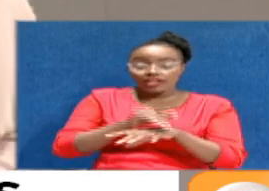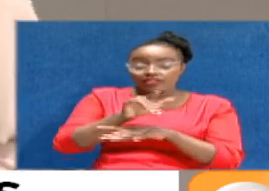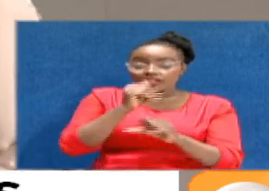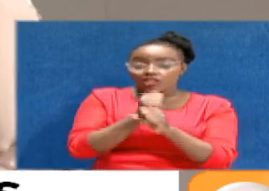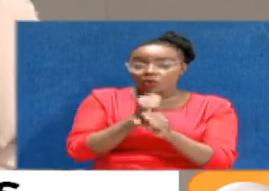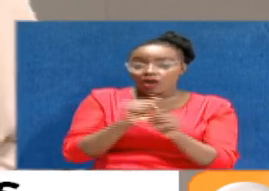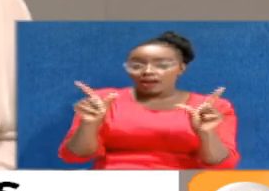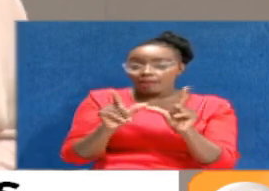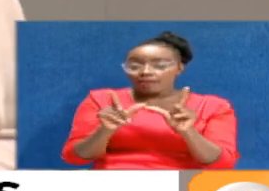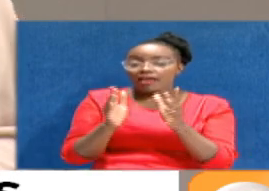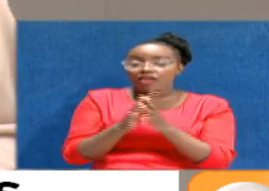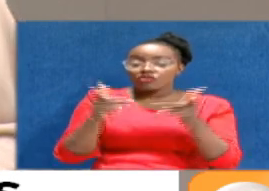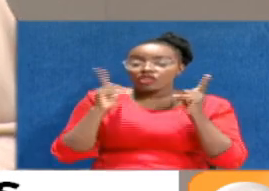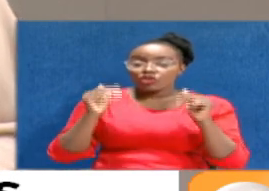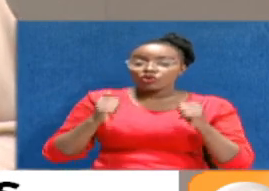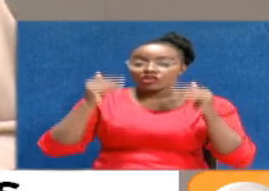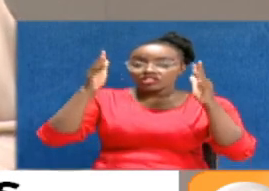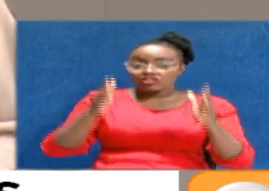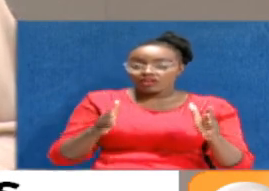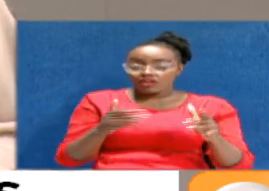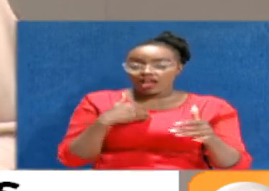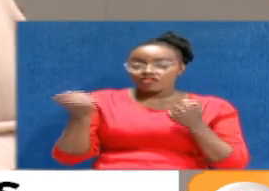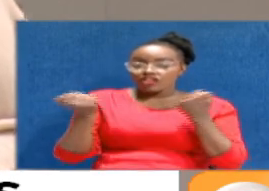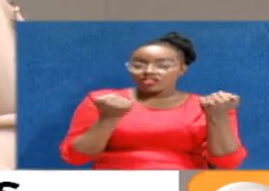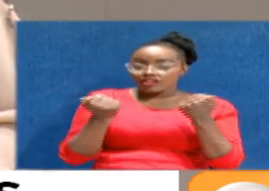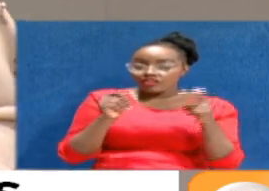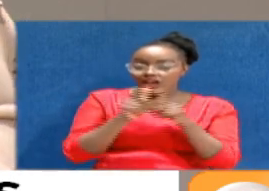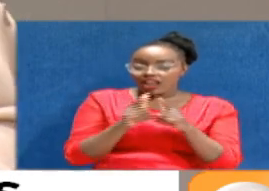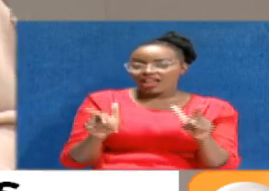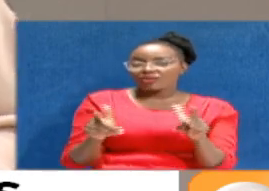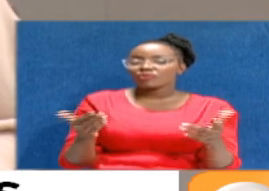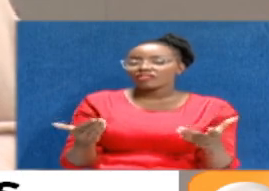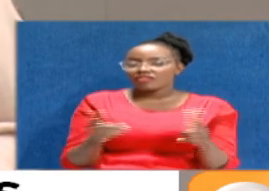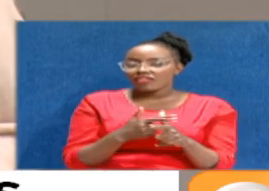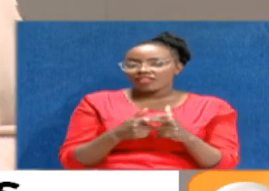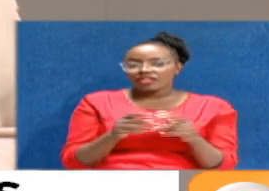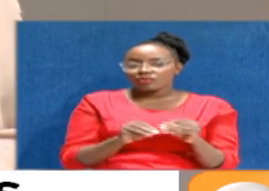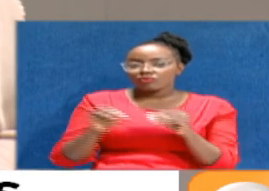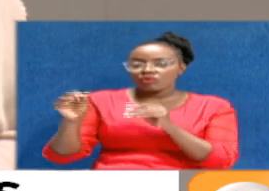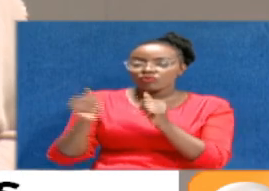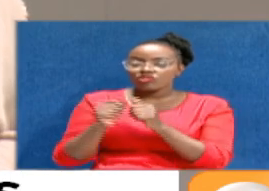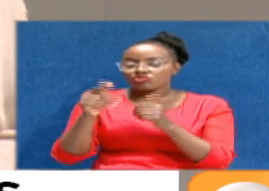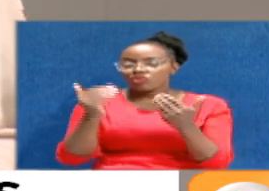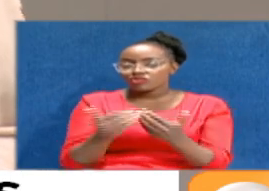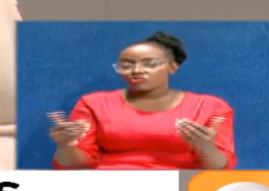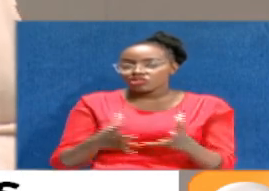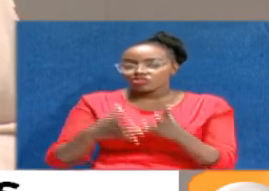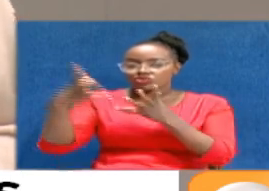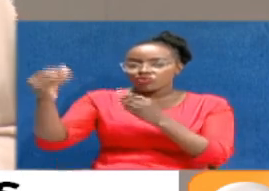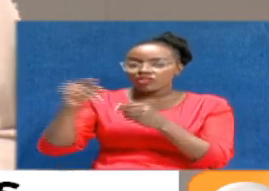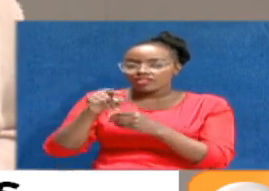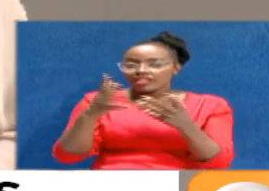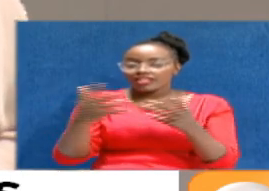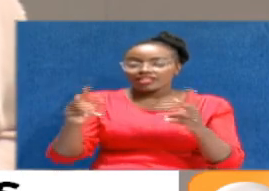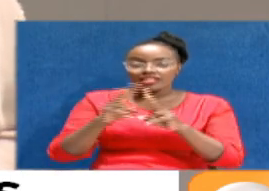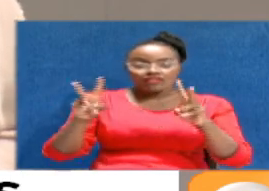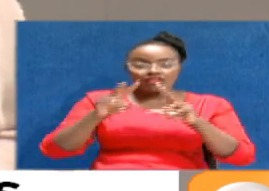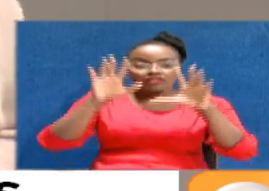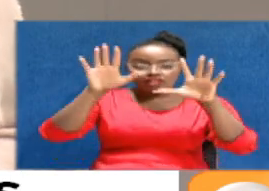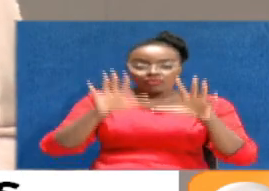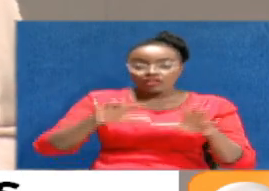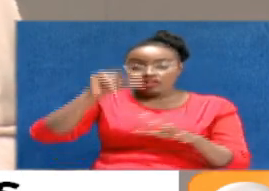permit? Can you imagine the truck driver, the tourist vehicle drivers being allowed to just where they need to go? Those things really, really